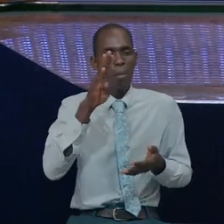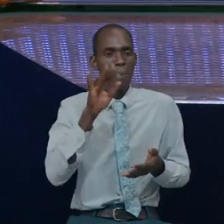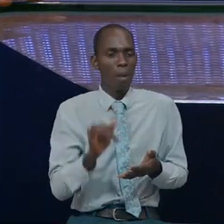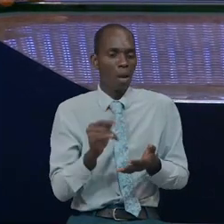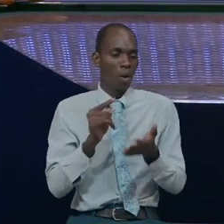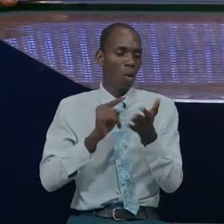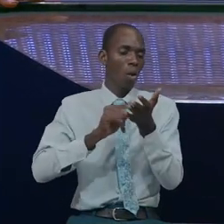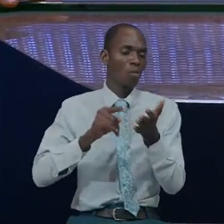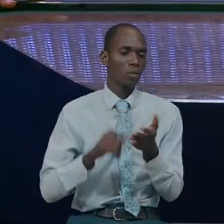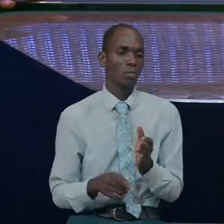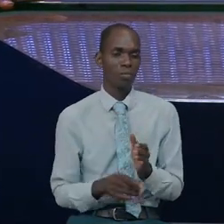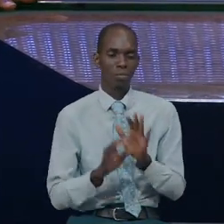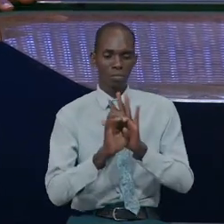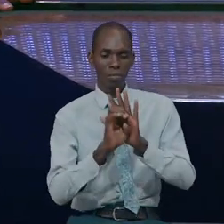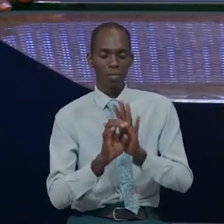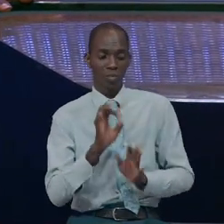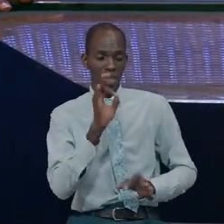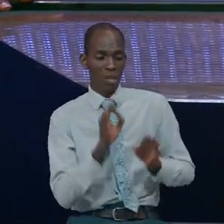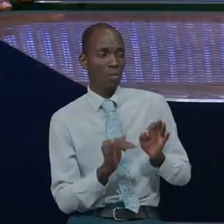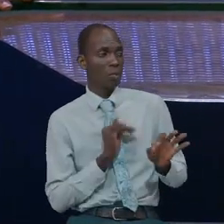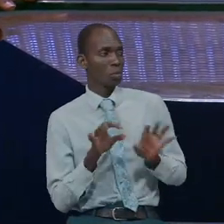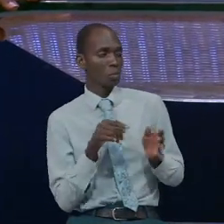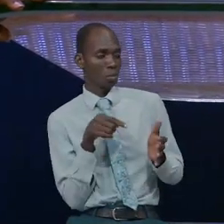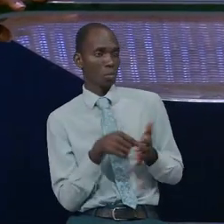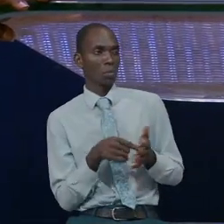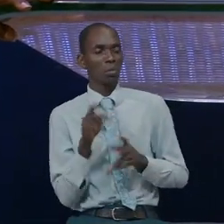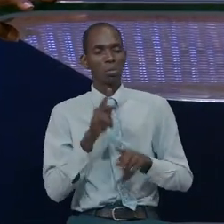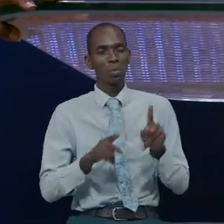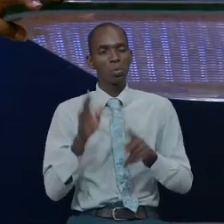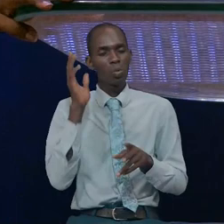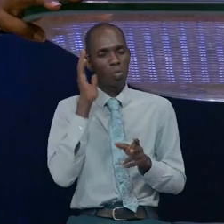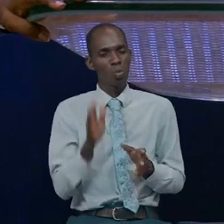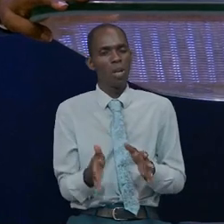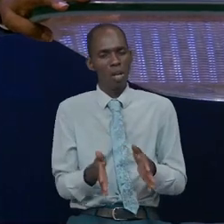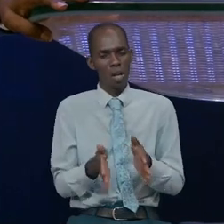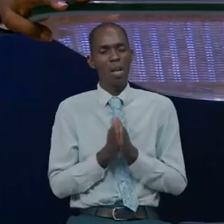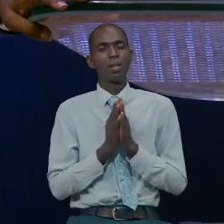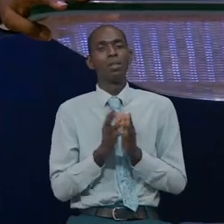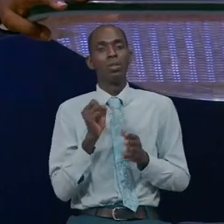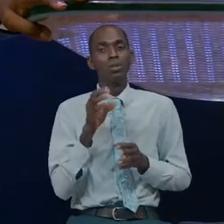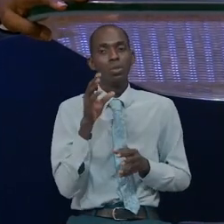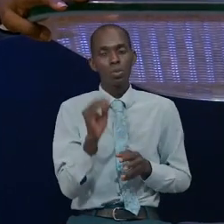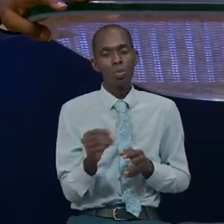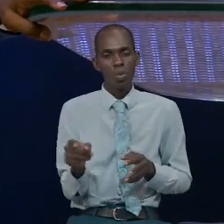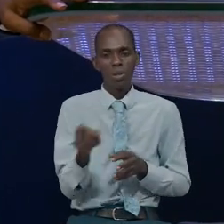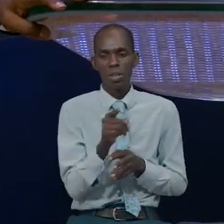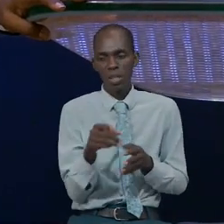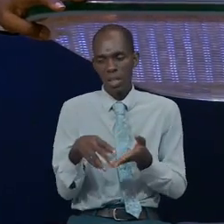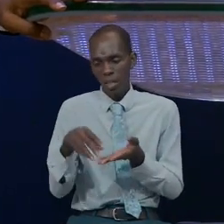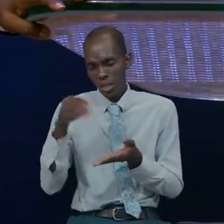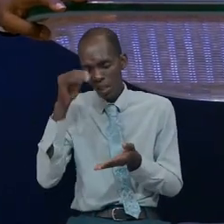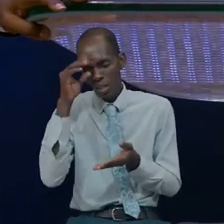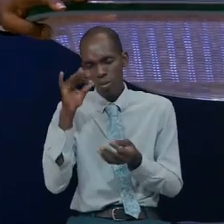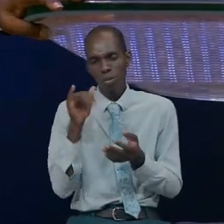If I do this, the people react, so they learn, so that the heathen will